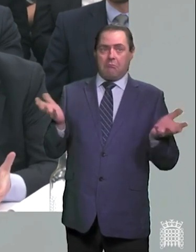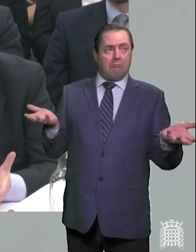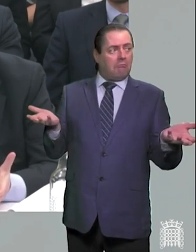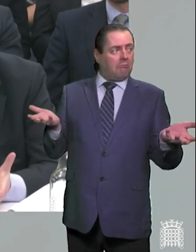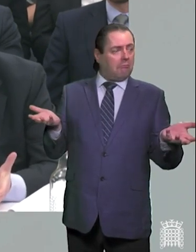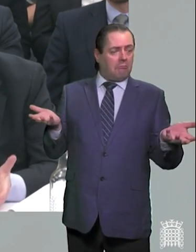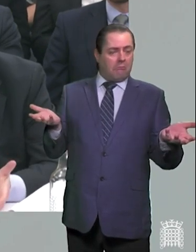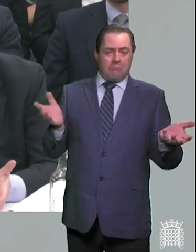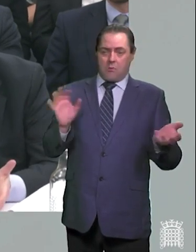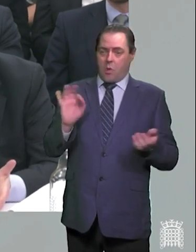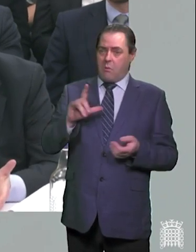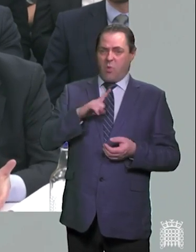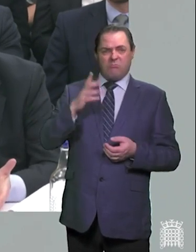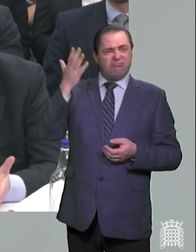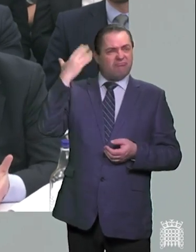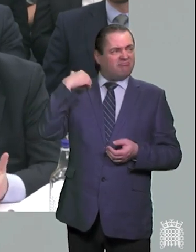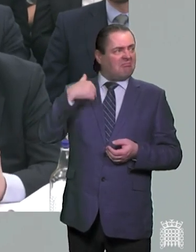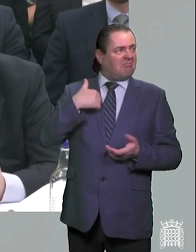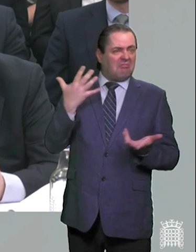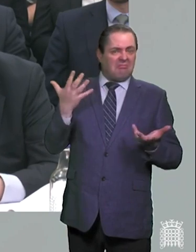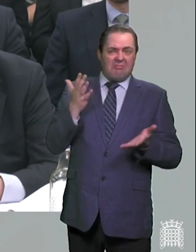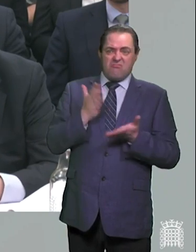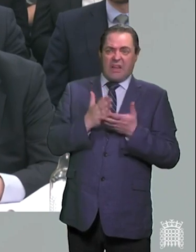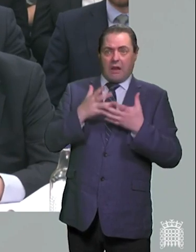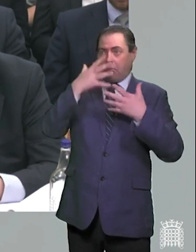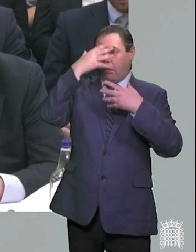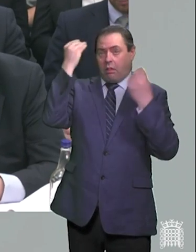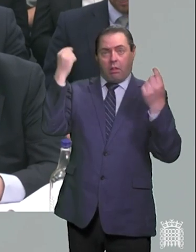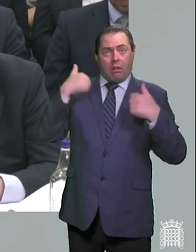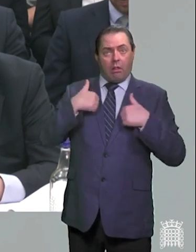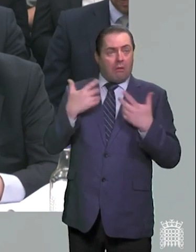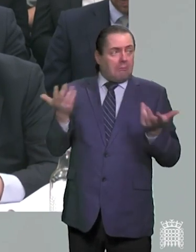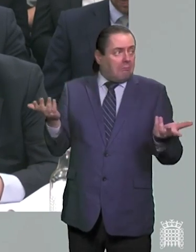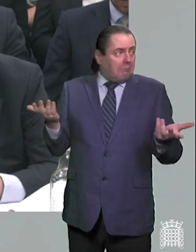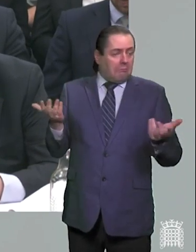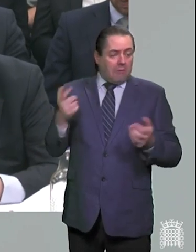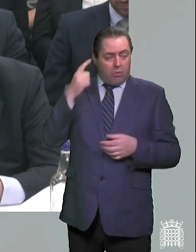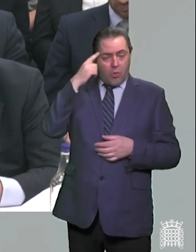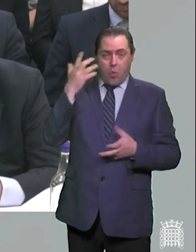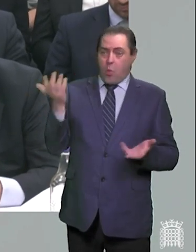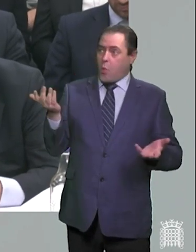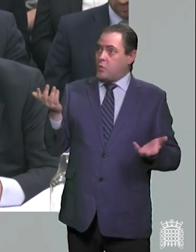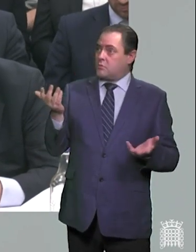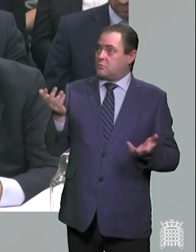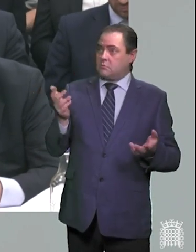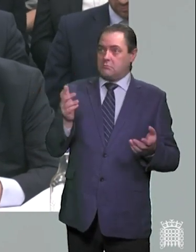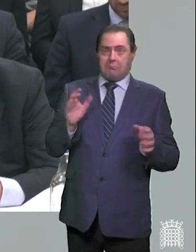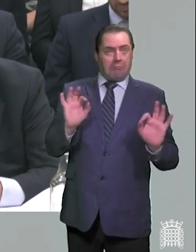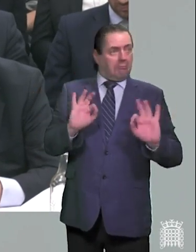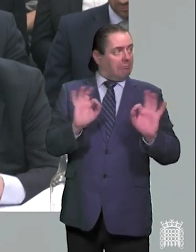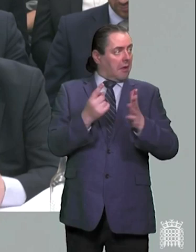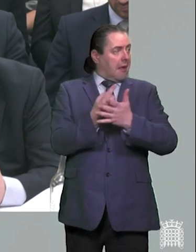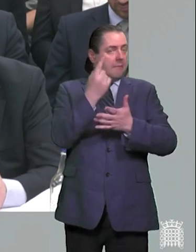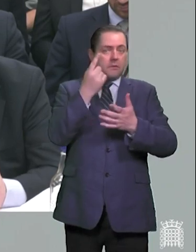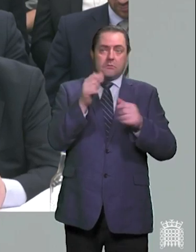that's because it was a long time ago. I'm afraid it had entirely slipped my mind, and I thought it was a completely innocent event.